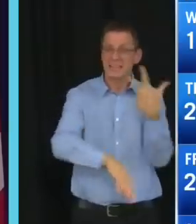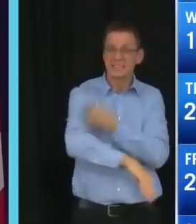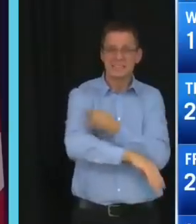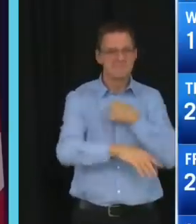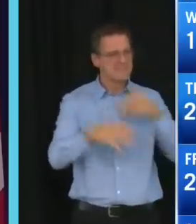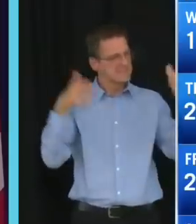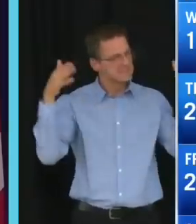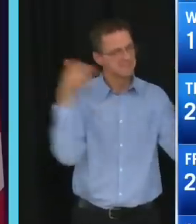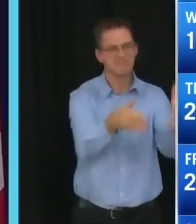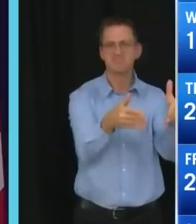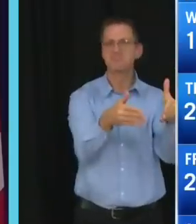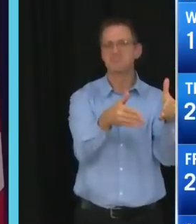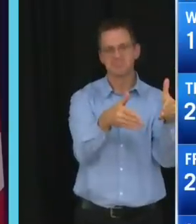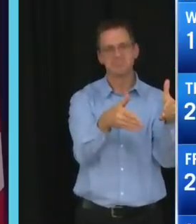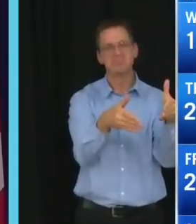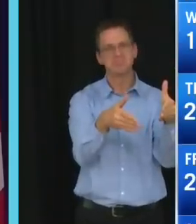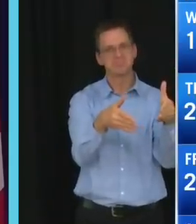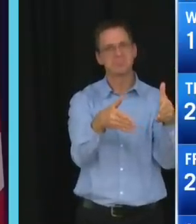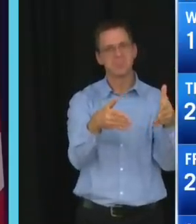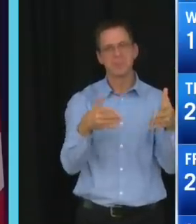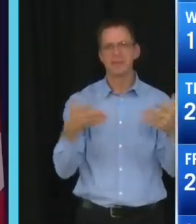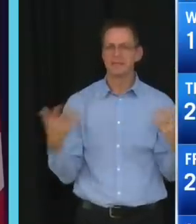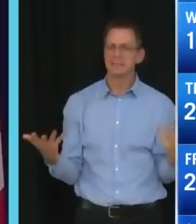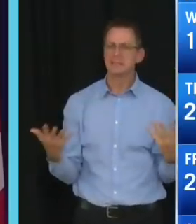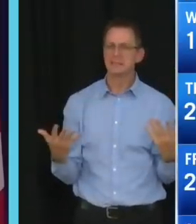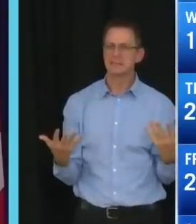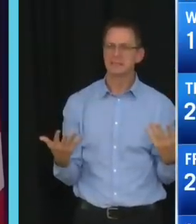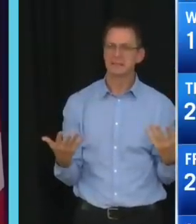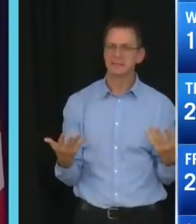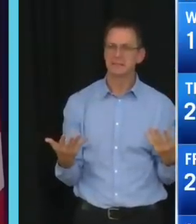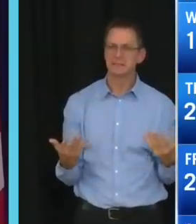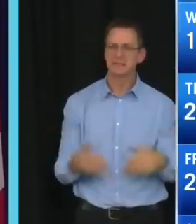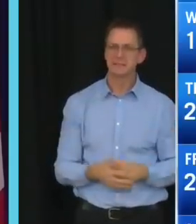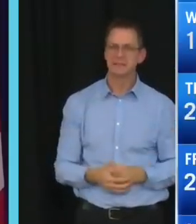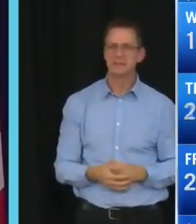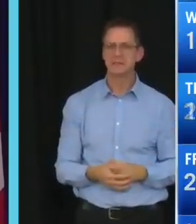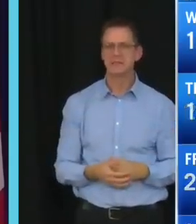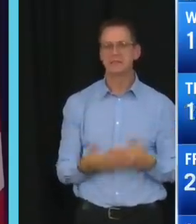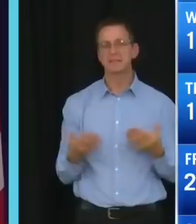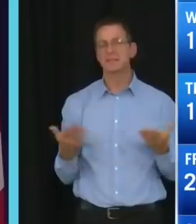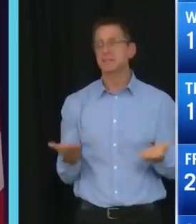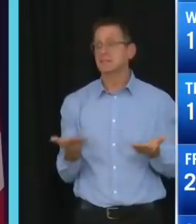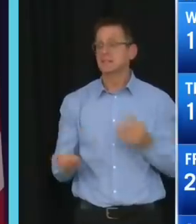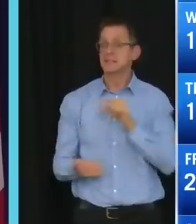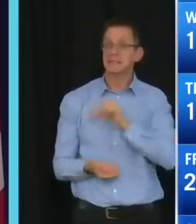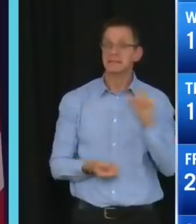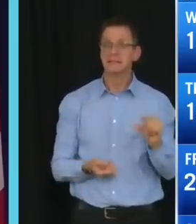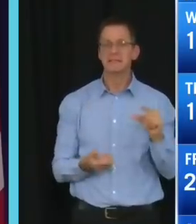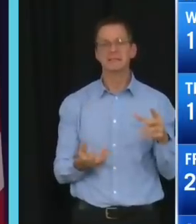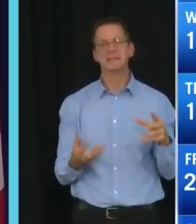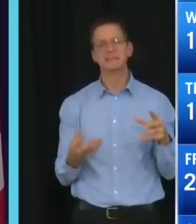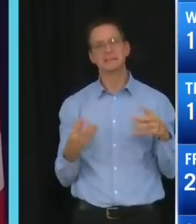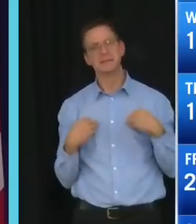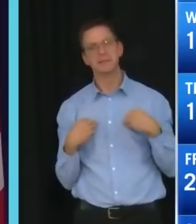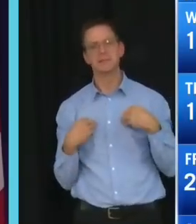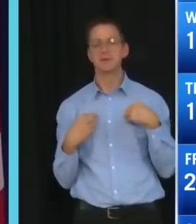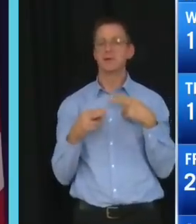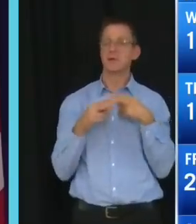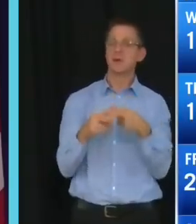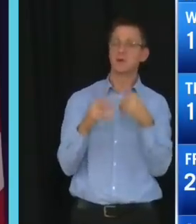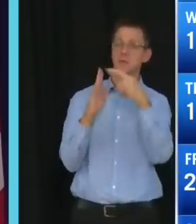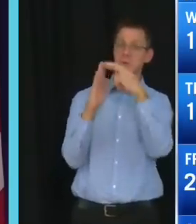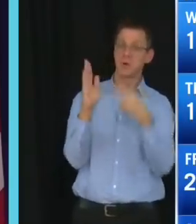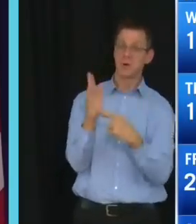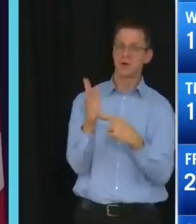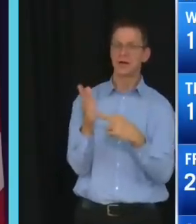is why the government has reluctantly decided to adopt the Restriction Exemption Program, a proof